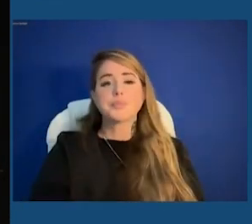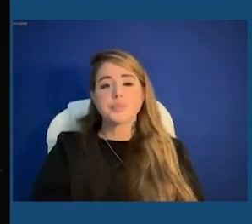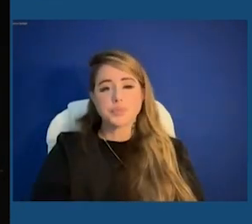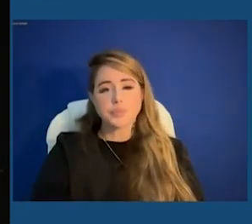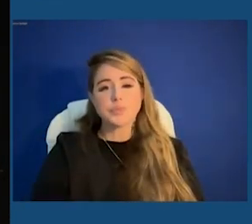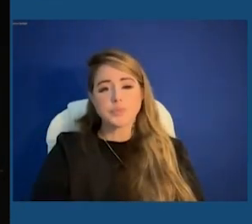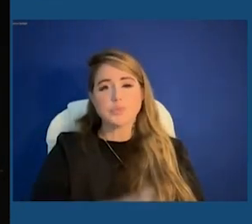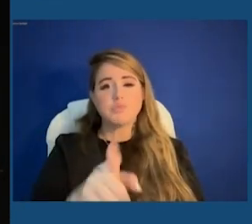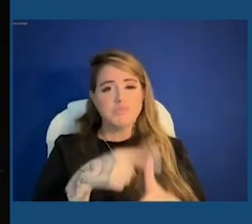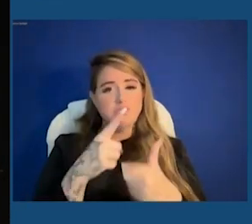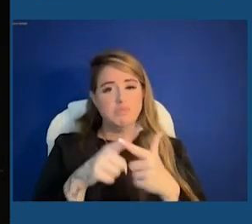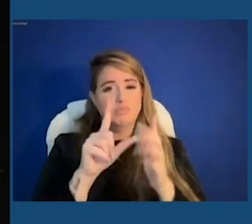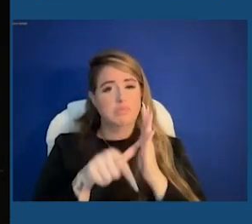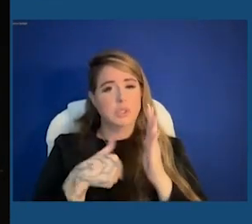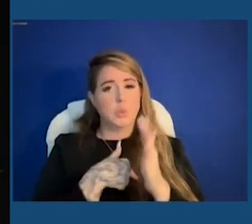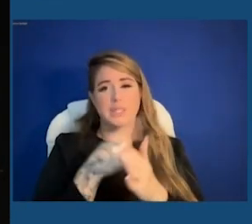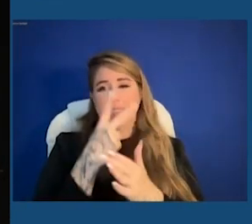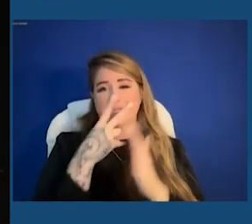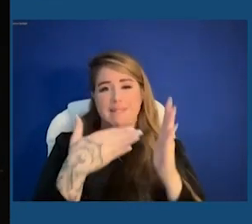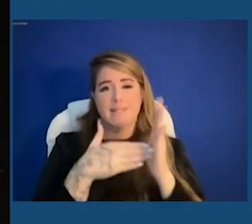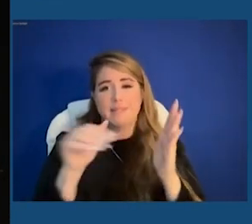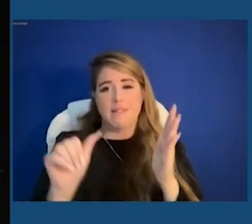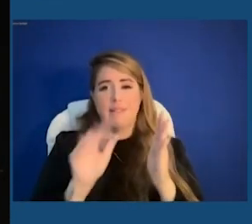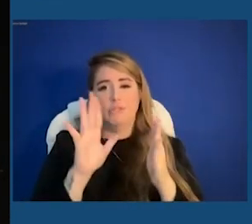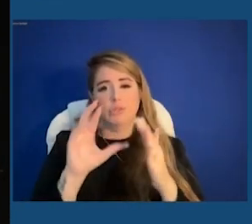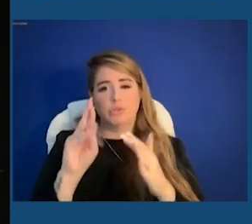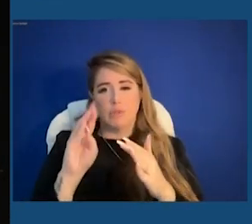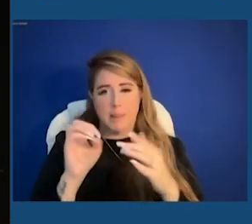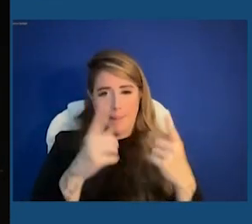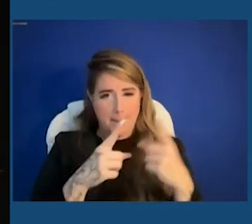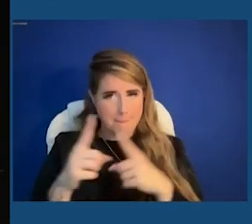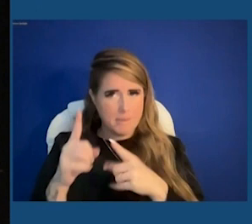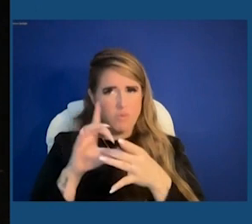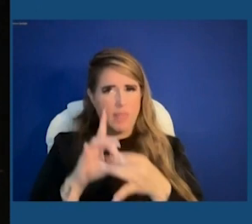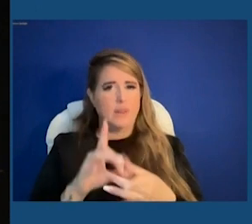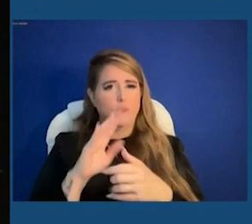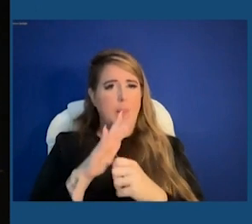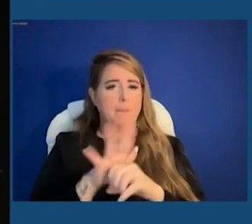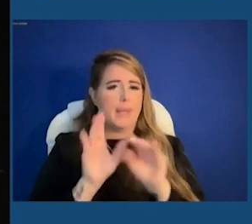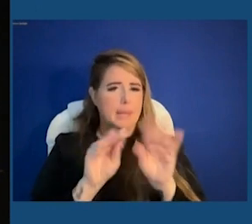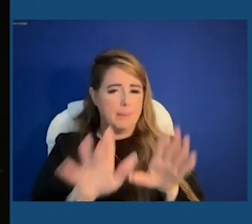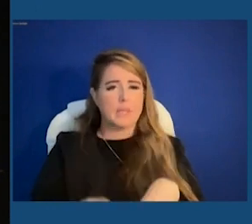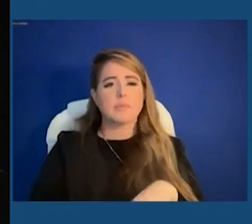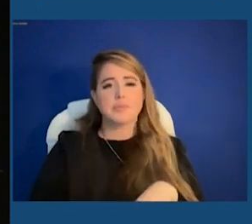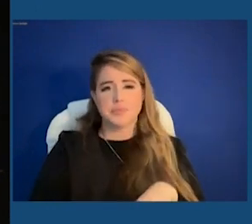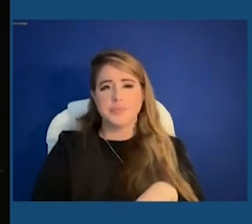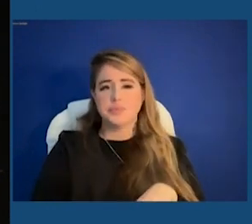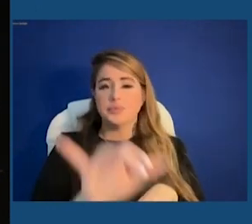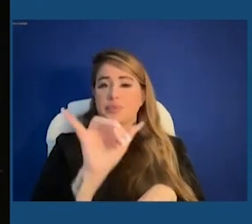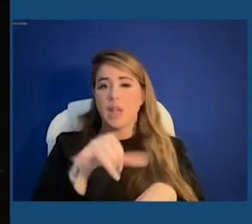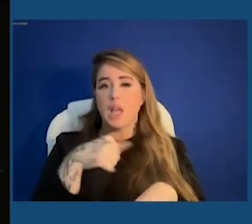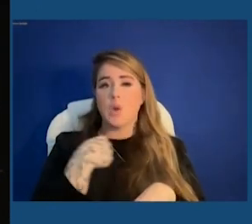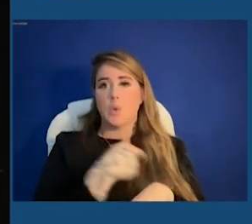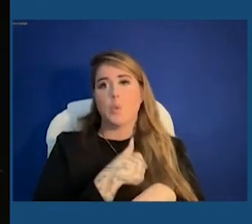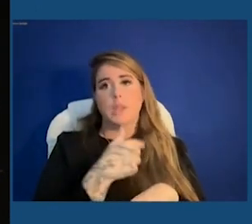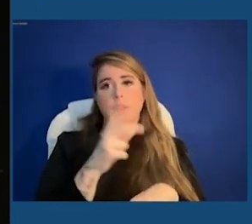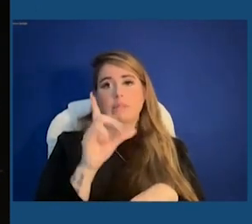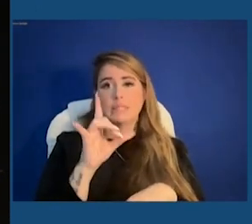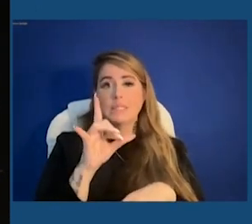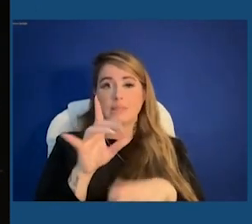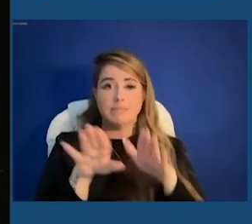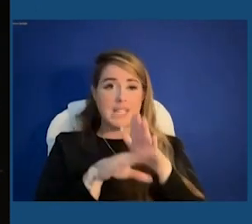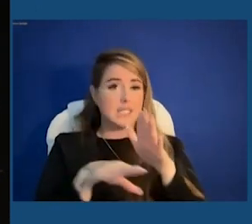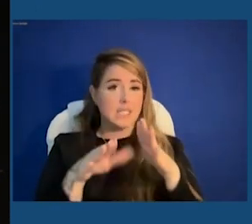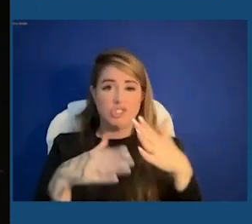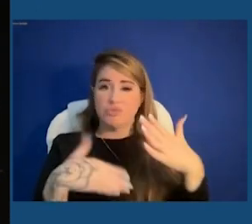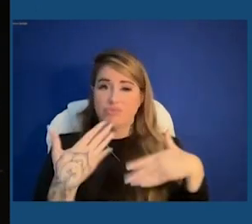a time with the anti-Asian crimes related to the pandemic. That was something that we ended up basically hit the ground and